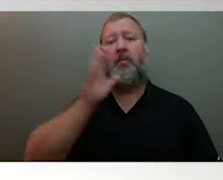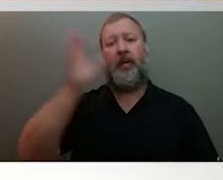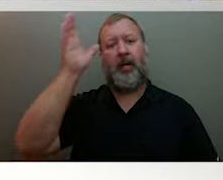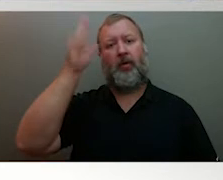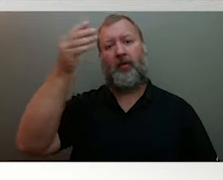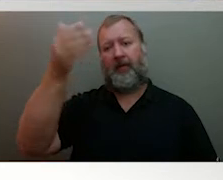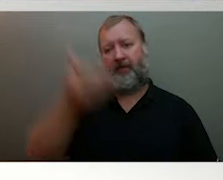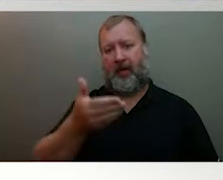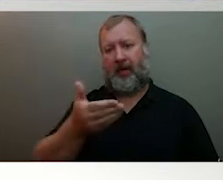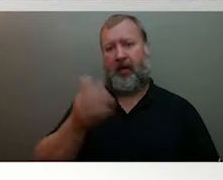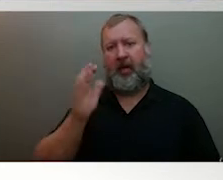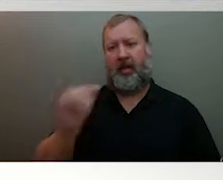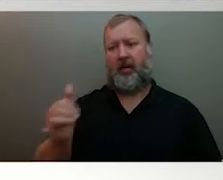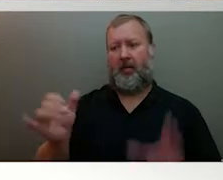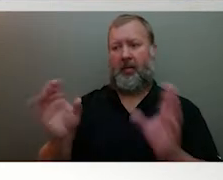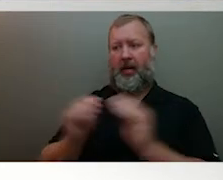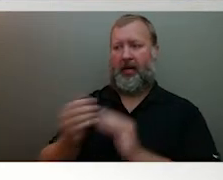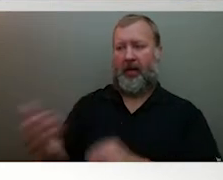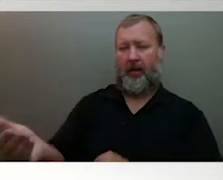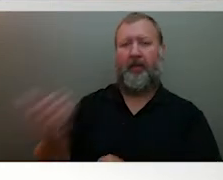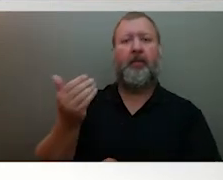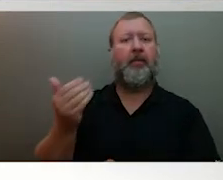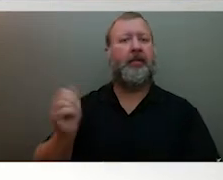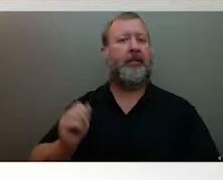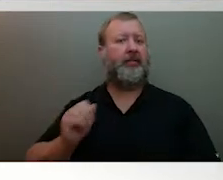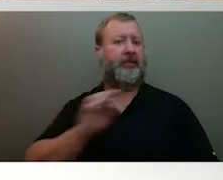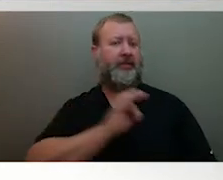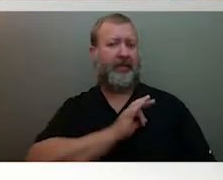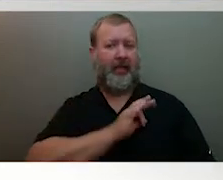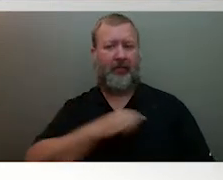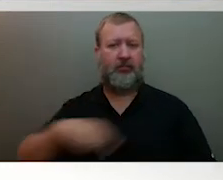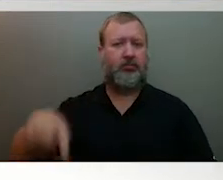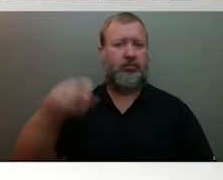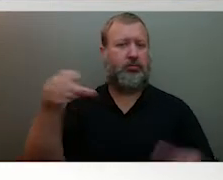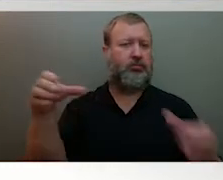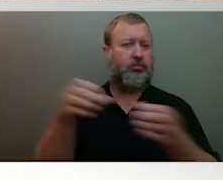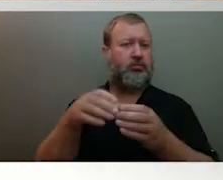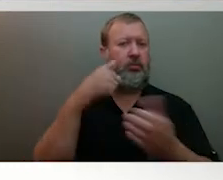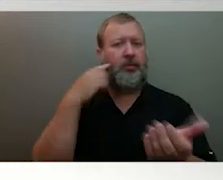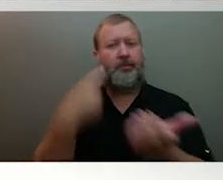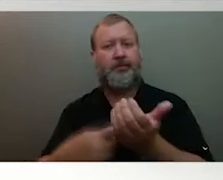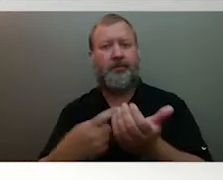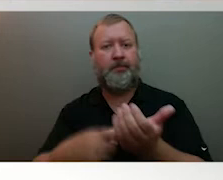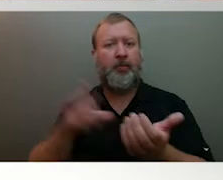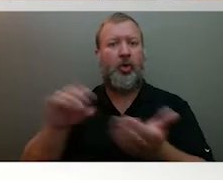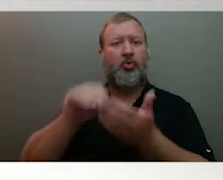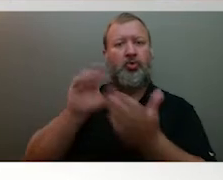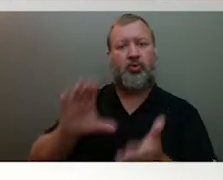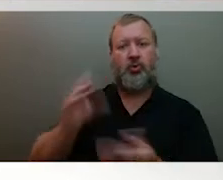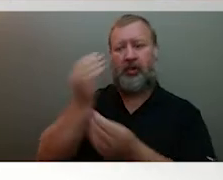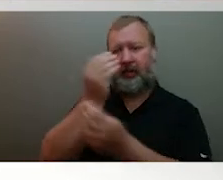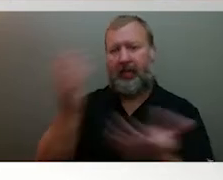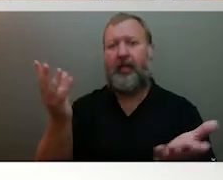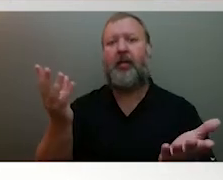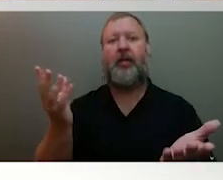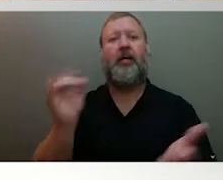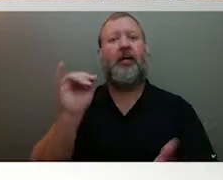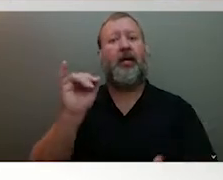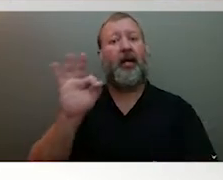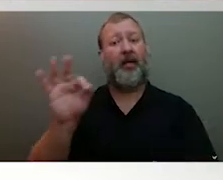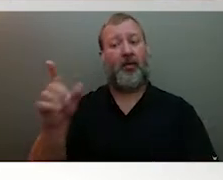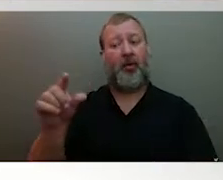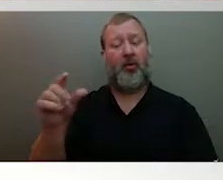invited to an eligibility meeting where a staffing committee reviews the student data to determine if the student will